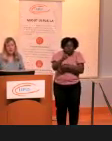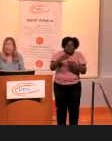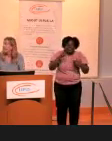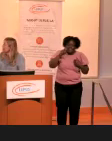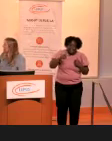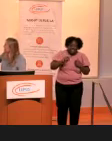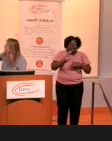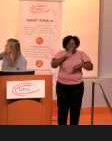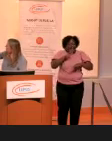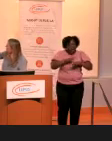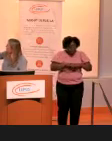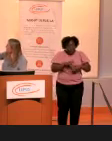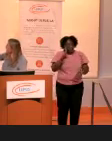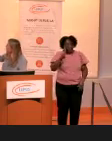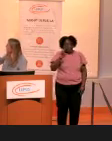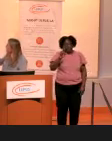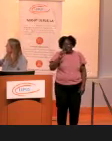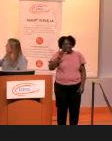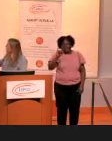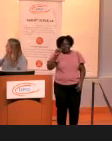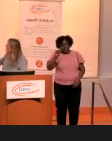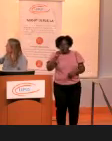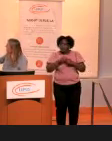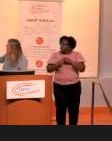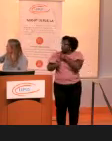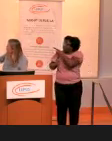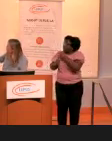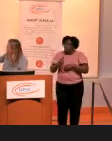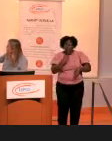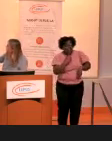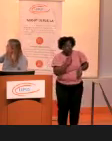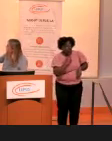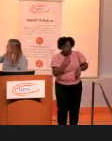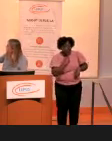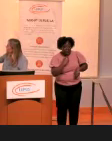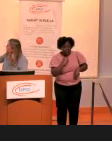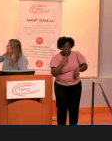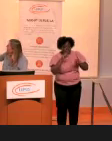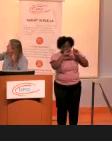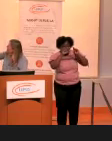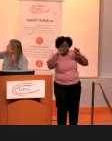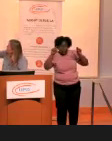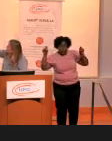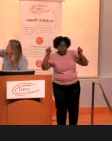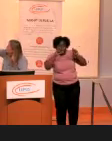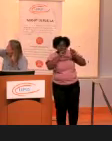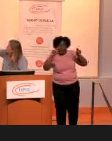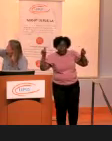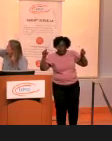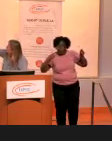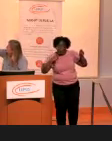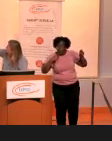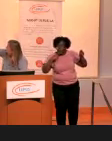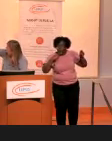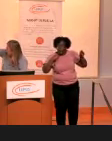dialysis. And I have the red here highlighted is what I want to try and focus on. And this is